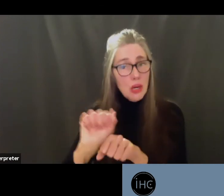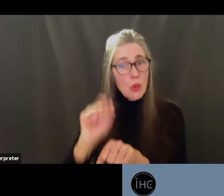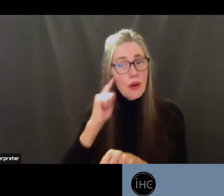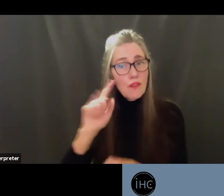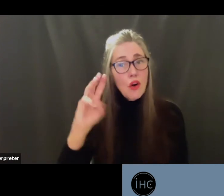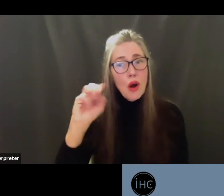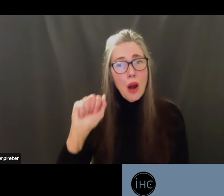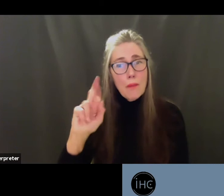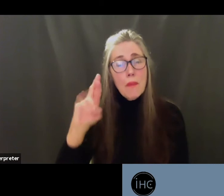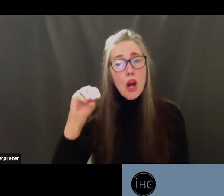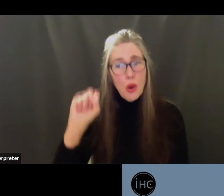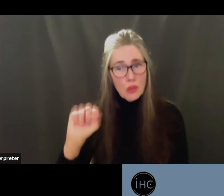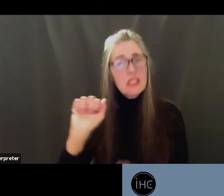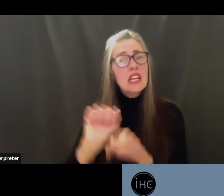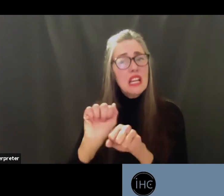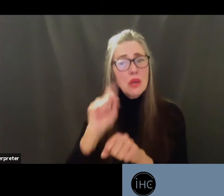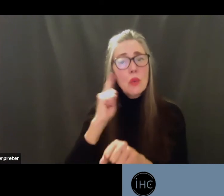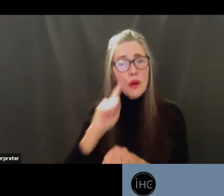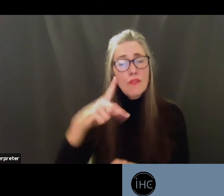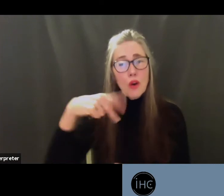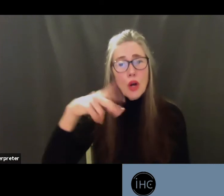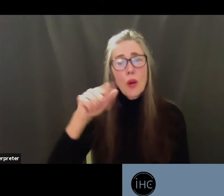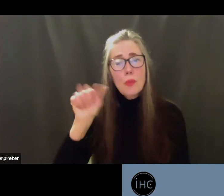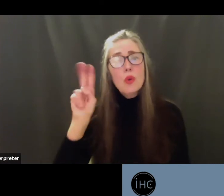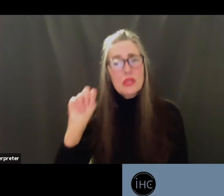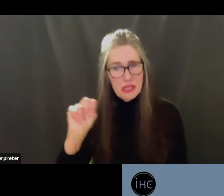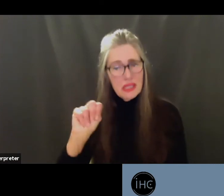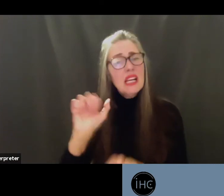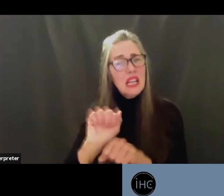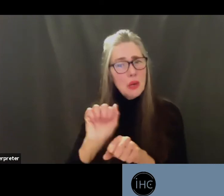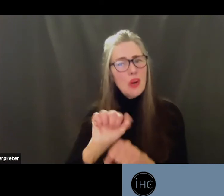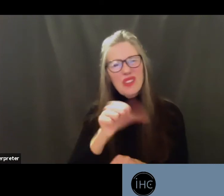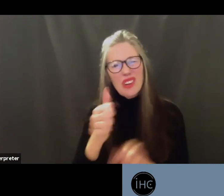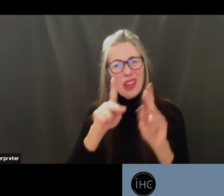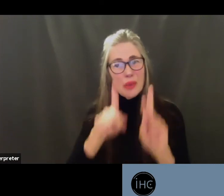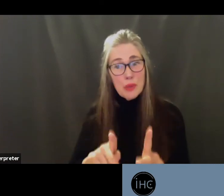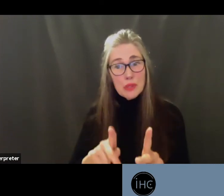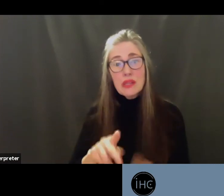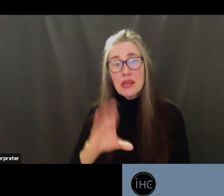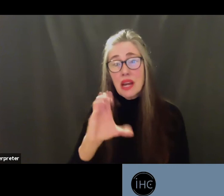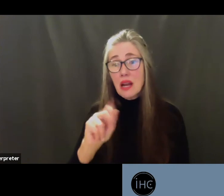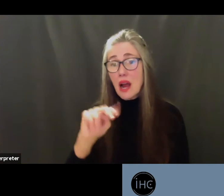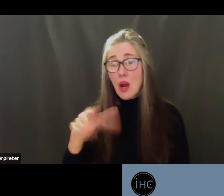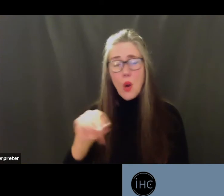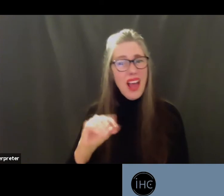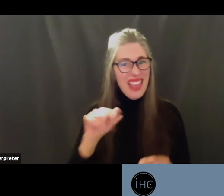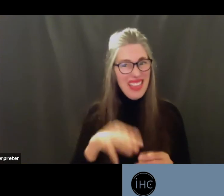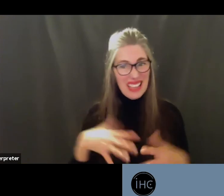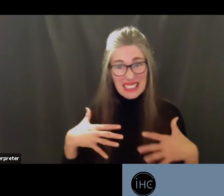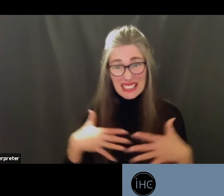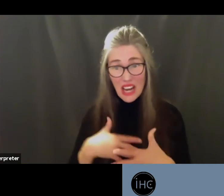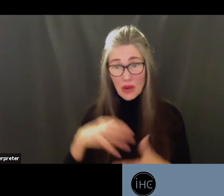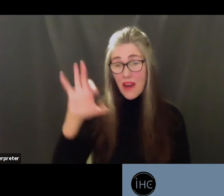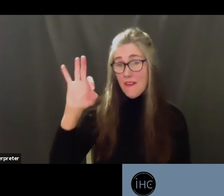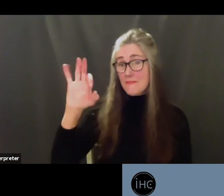Putin. So in a way, scarily, nothing is more scary than fascism, but Trump is